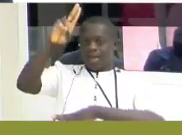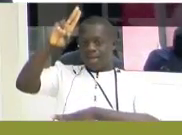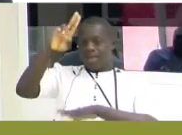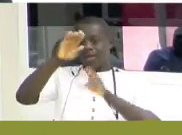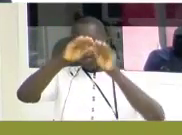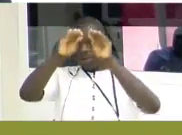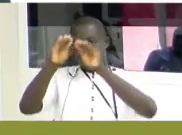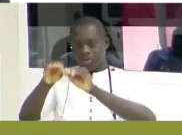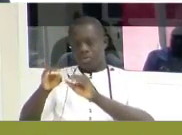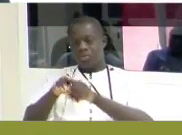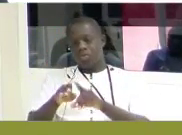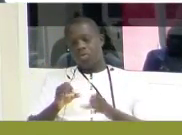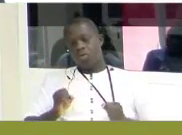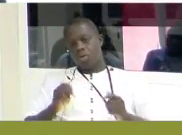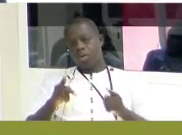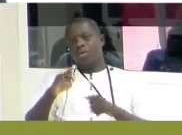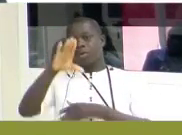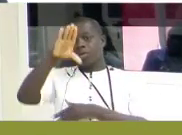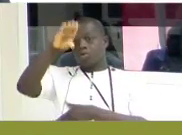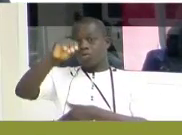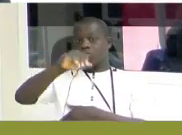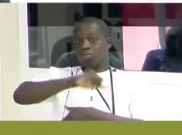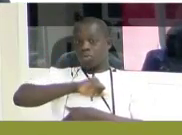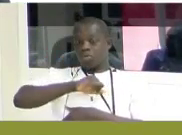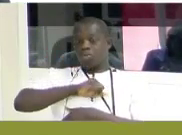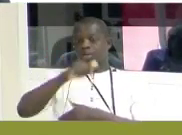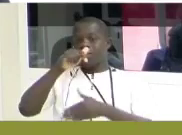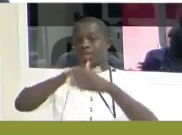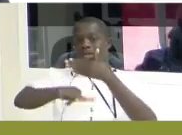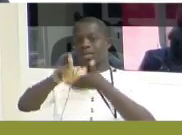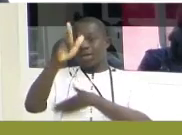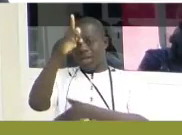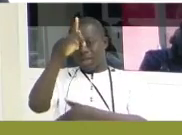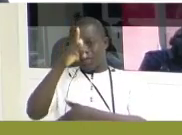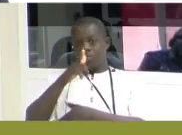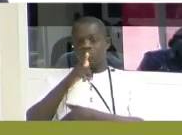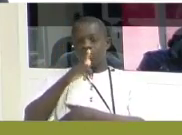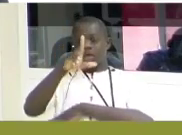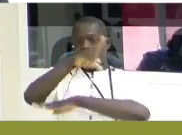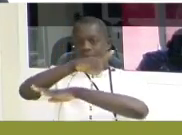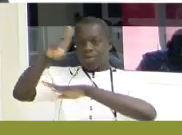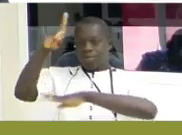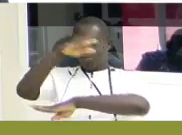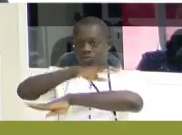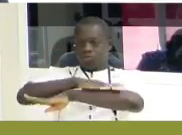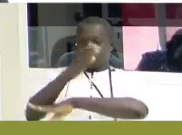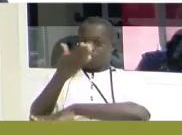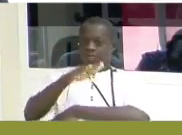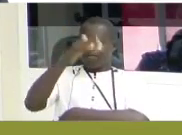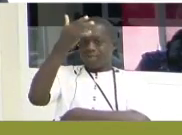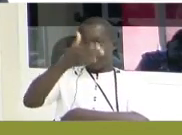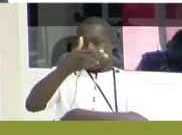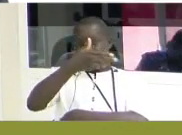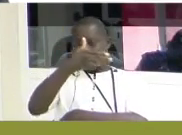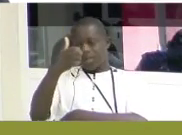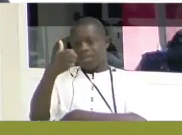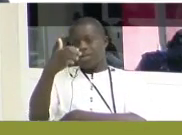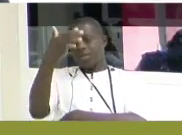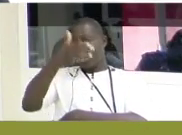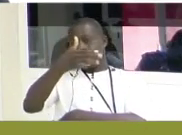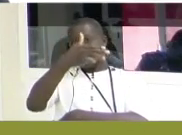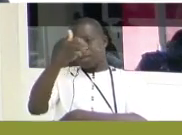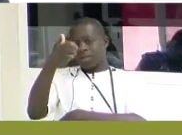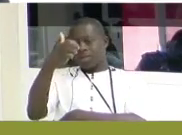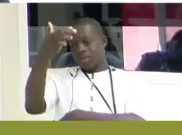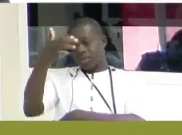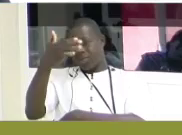Okay, I did my primary education at Latrikunda Primary School from 1989 to 1995. Then from there I proceeded to